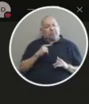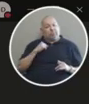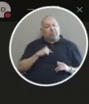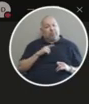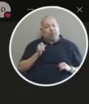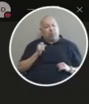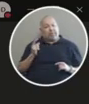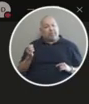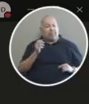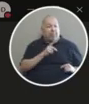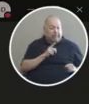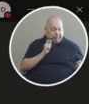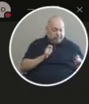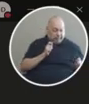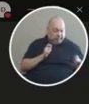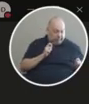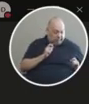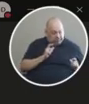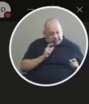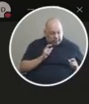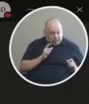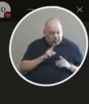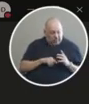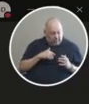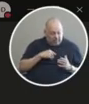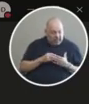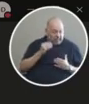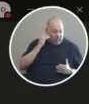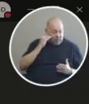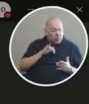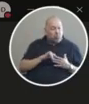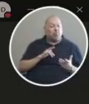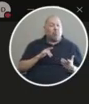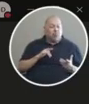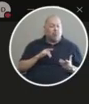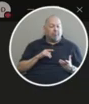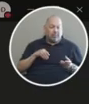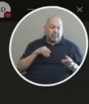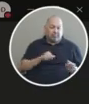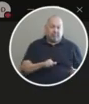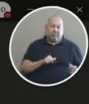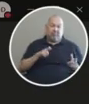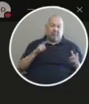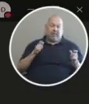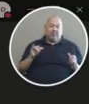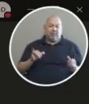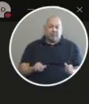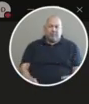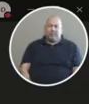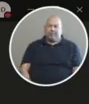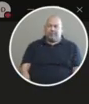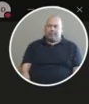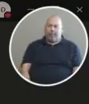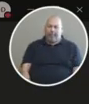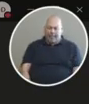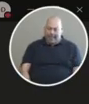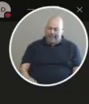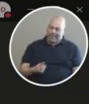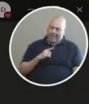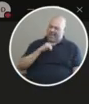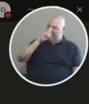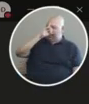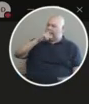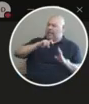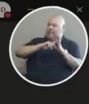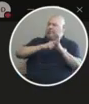could always come back if we need to augment our resources, because we know that these will be expended here pretty quickly. Okay. And I think that's